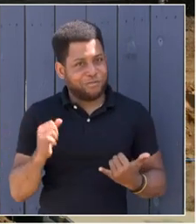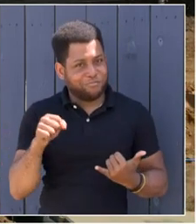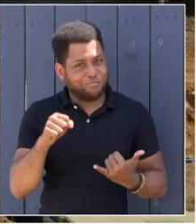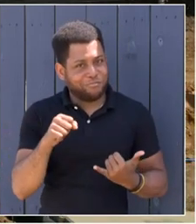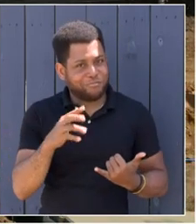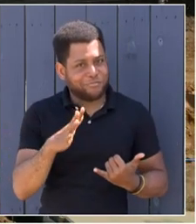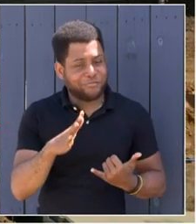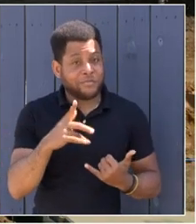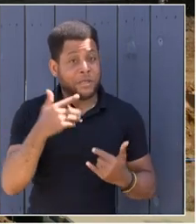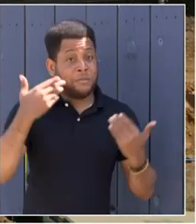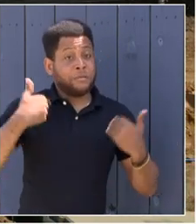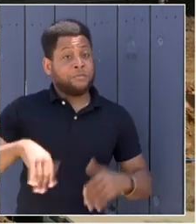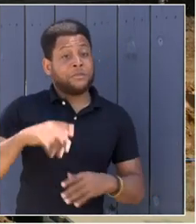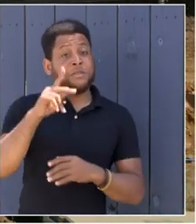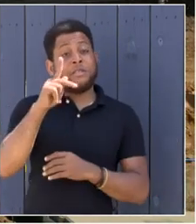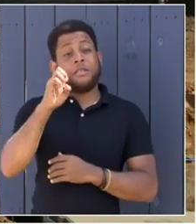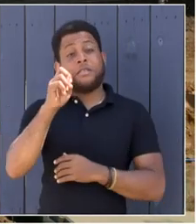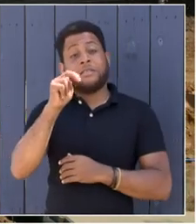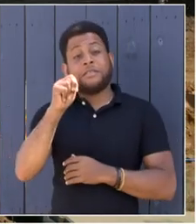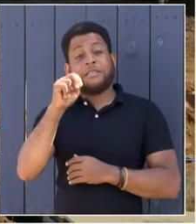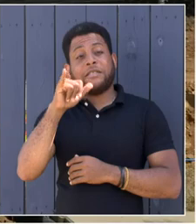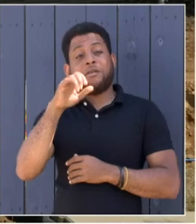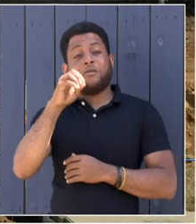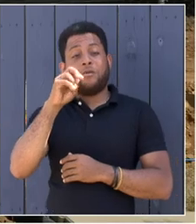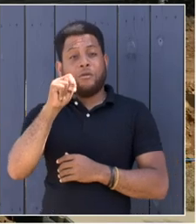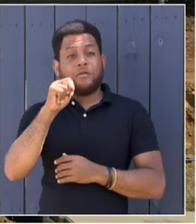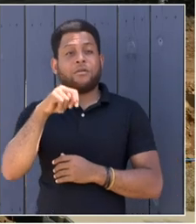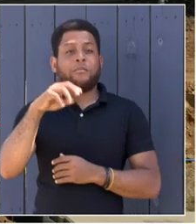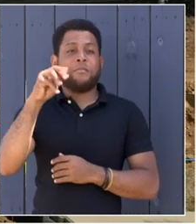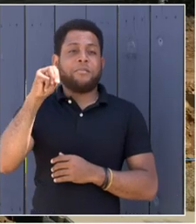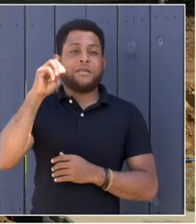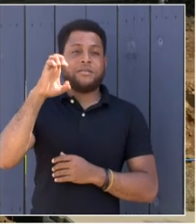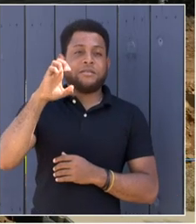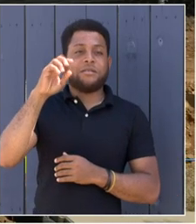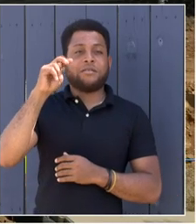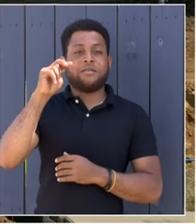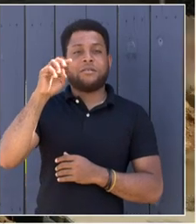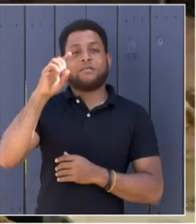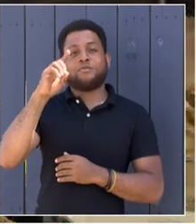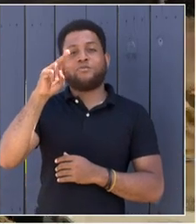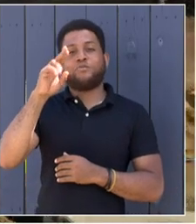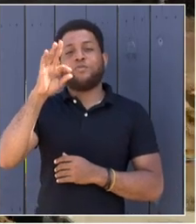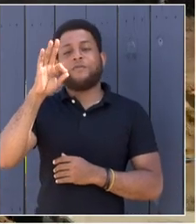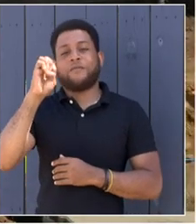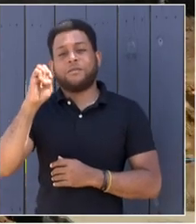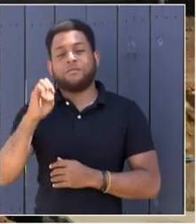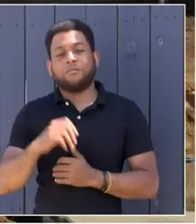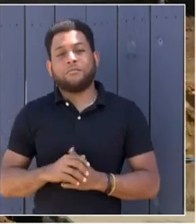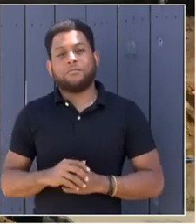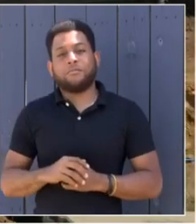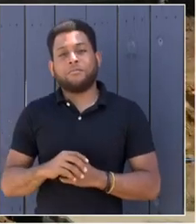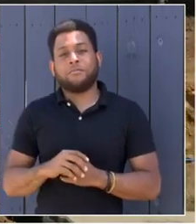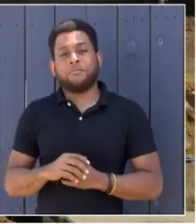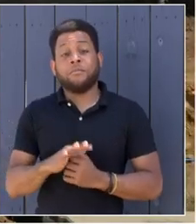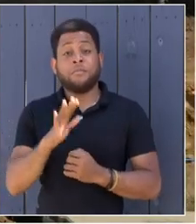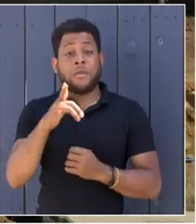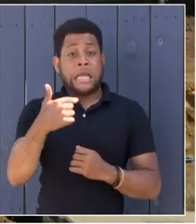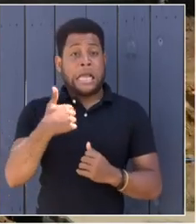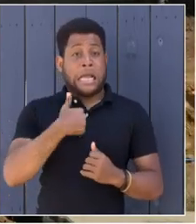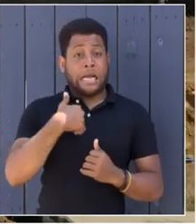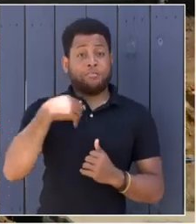McDuffy. I am your at-large council member. I'm also the chair of the council's Committee on Business and Economic